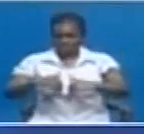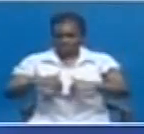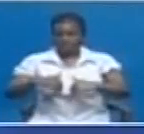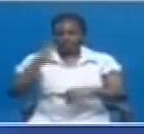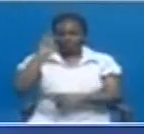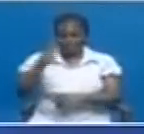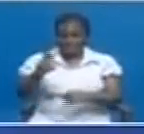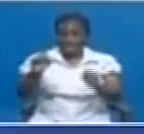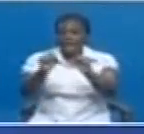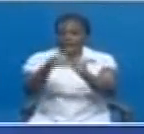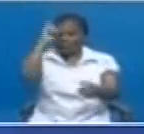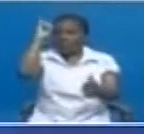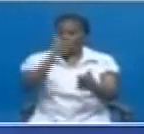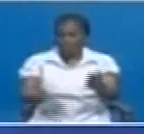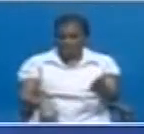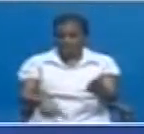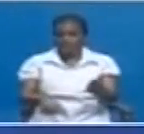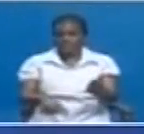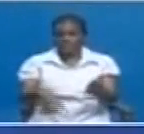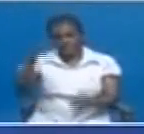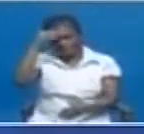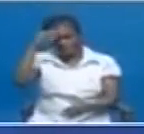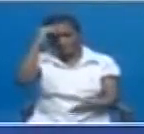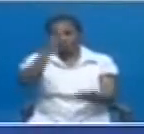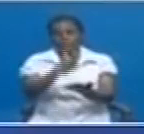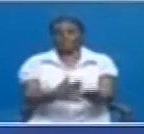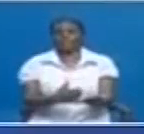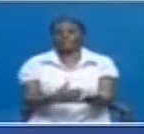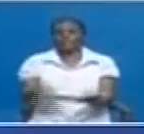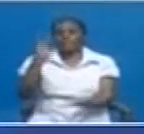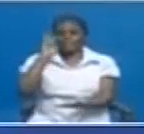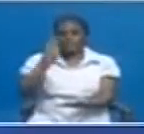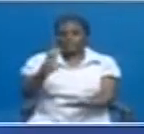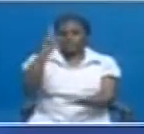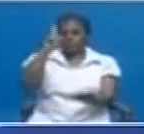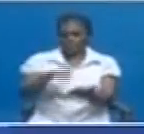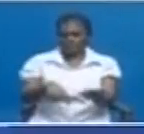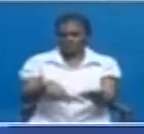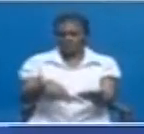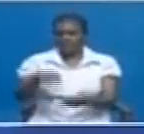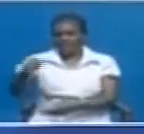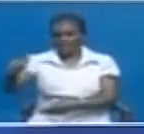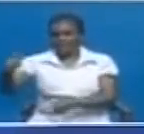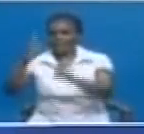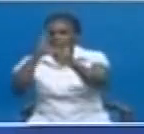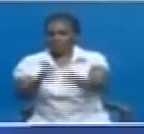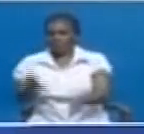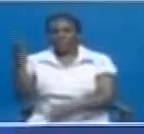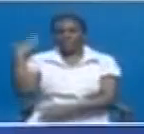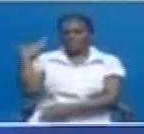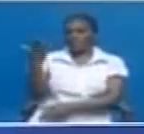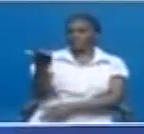see exactly what is bedeviling in the education sector. Yes, and we looked at the many other reports in the past that have